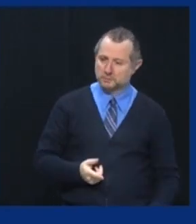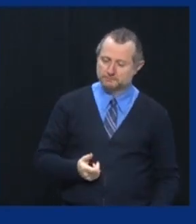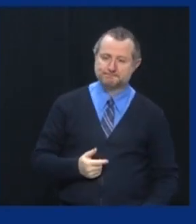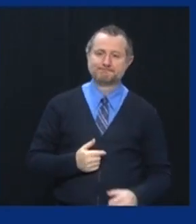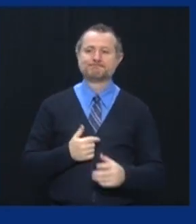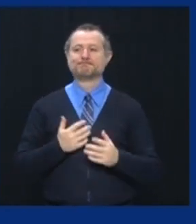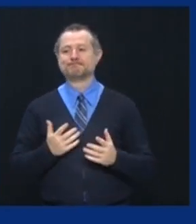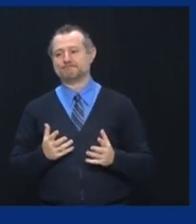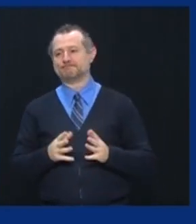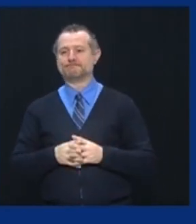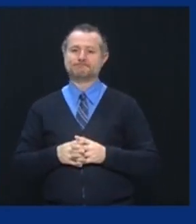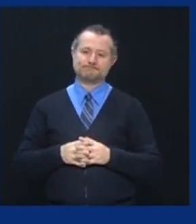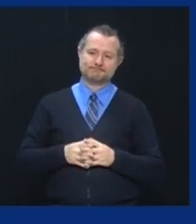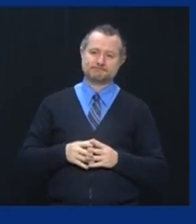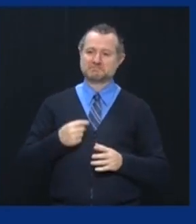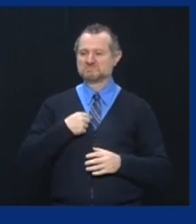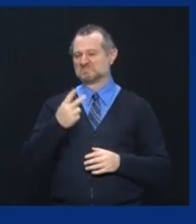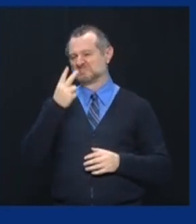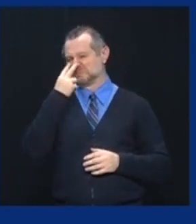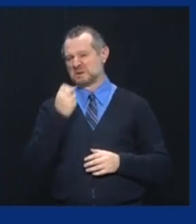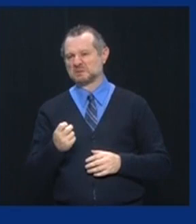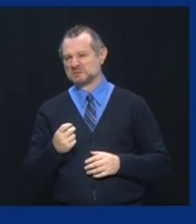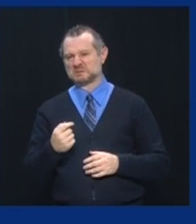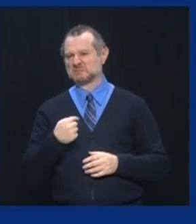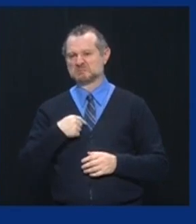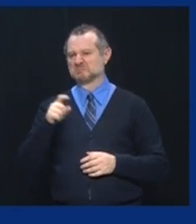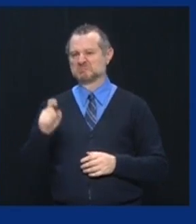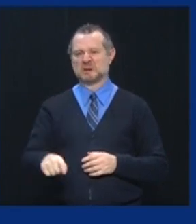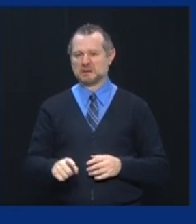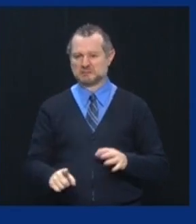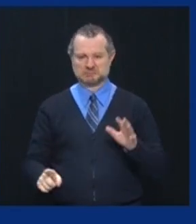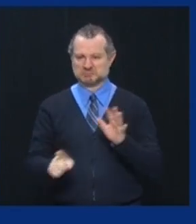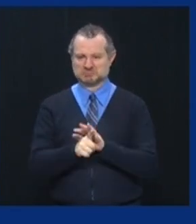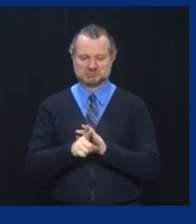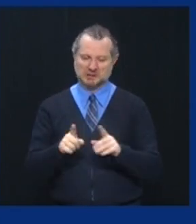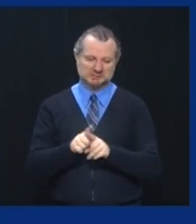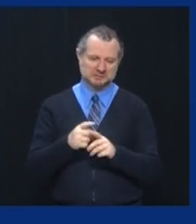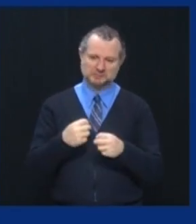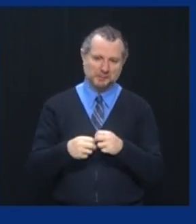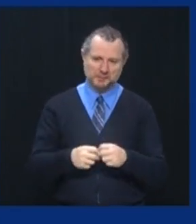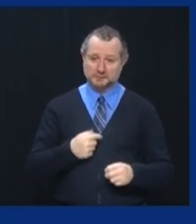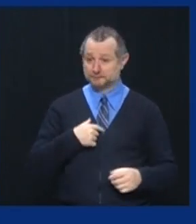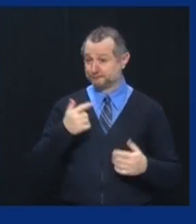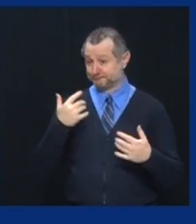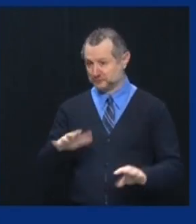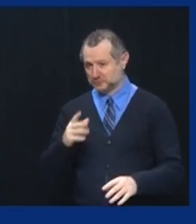be an issue. You're right, we went through this with measles,